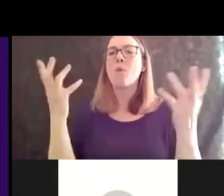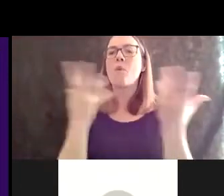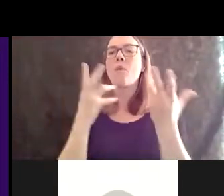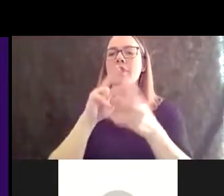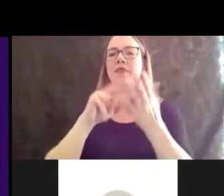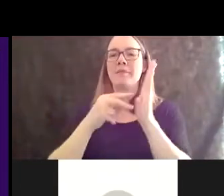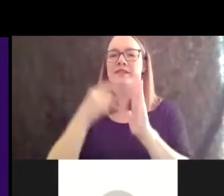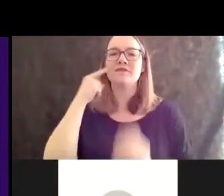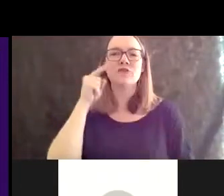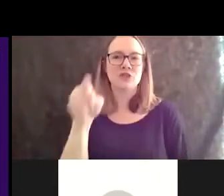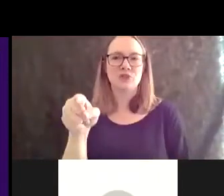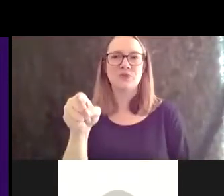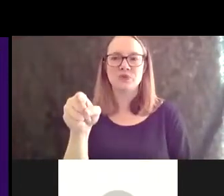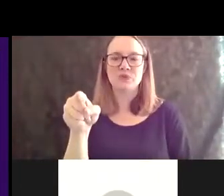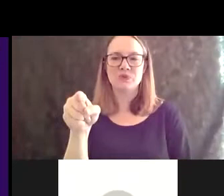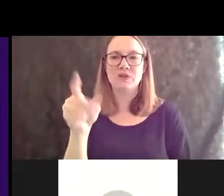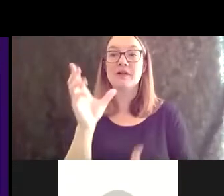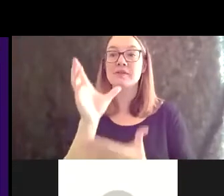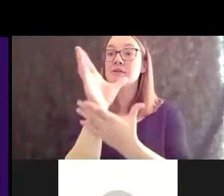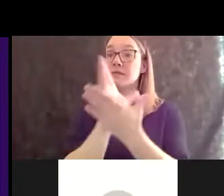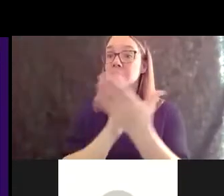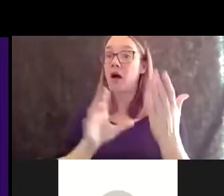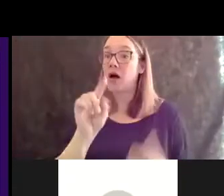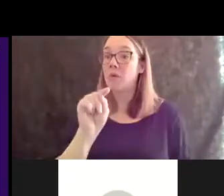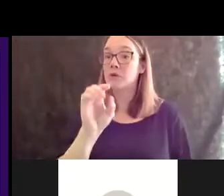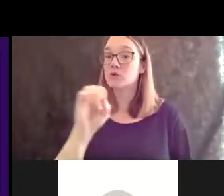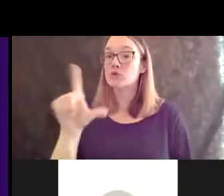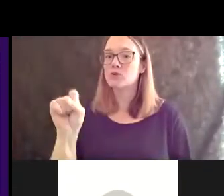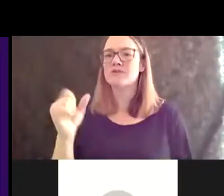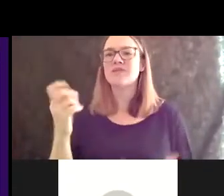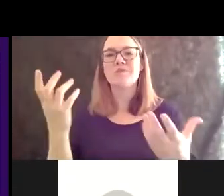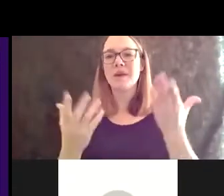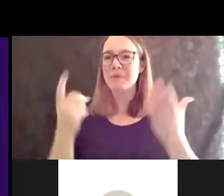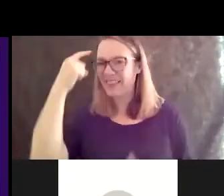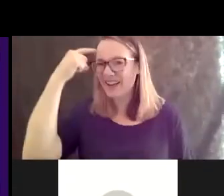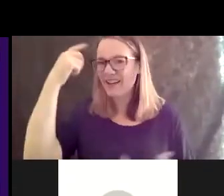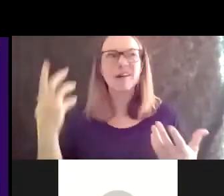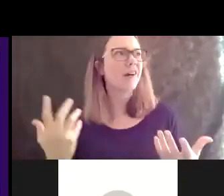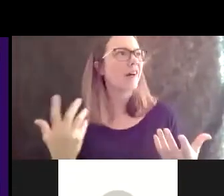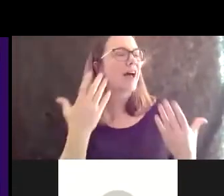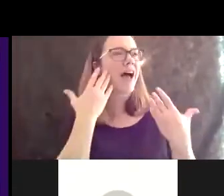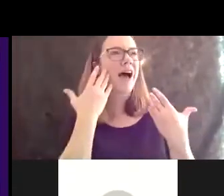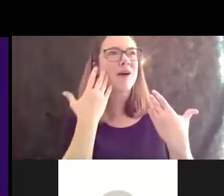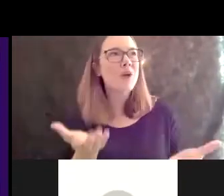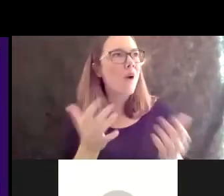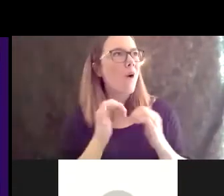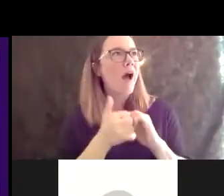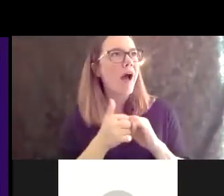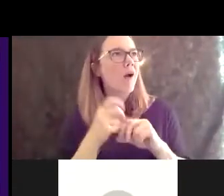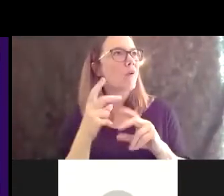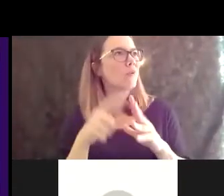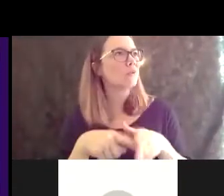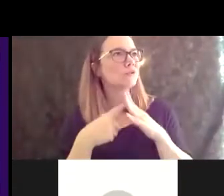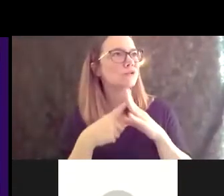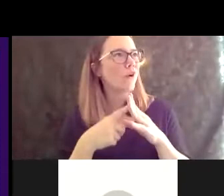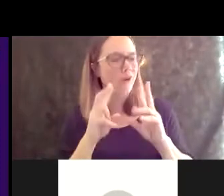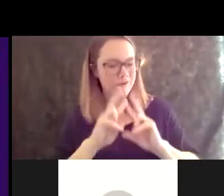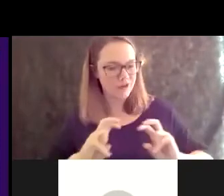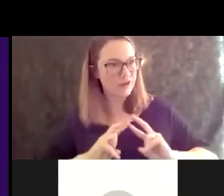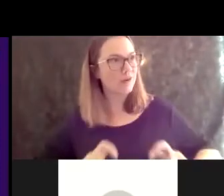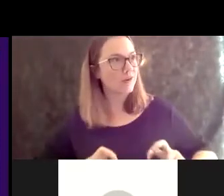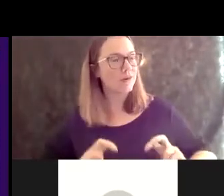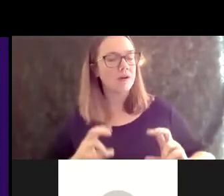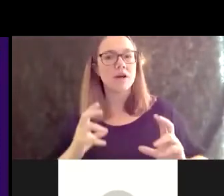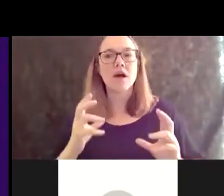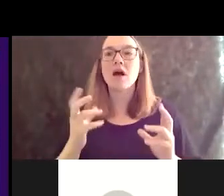And there's some tools to help. It's like, where do I start? How do I figure out what brings me joy? Reflect. what brought you